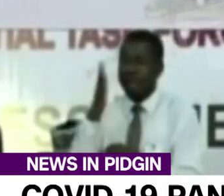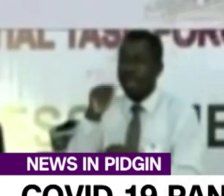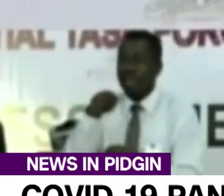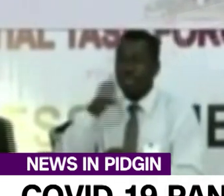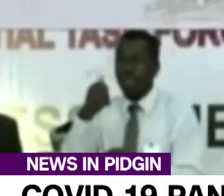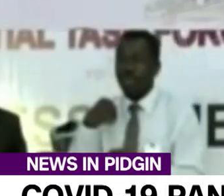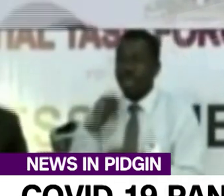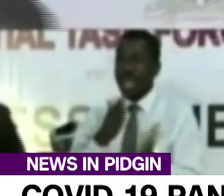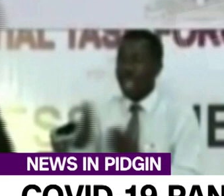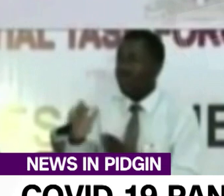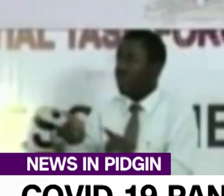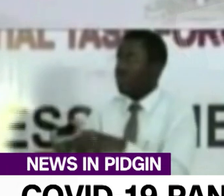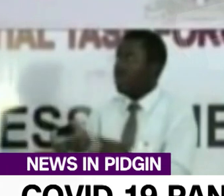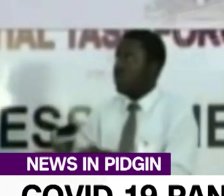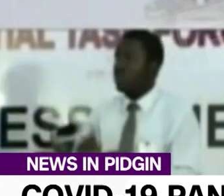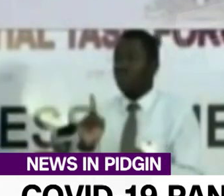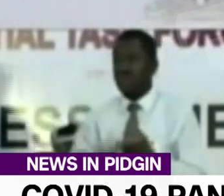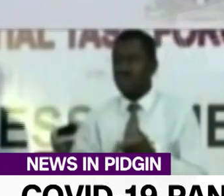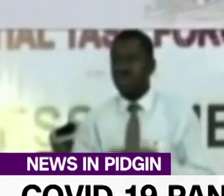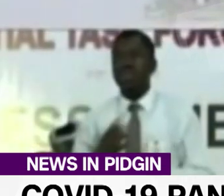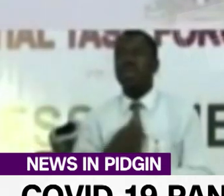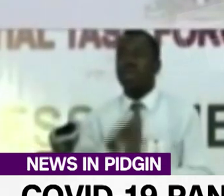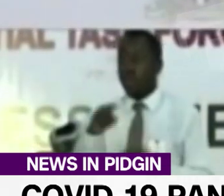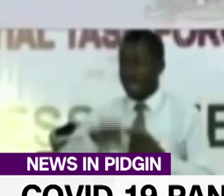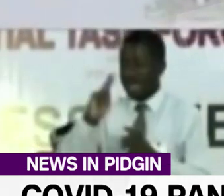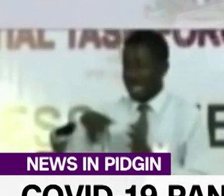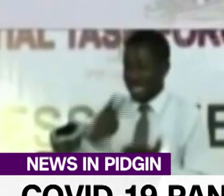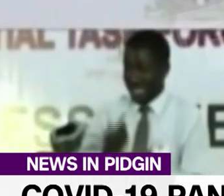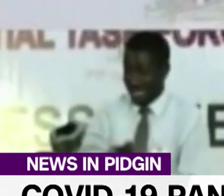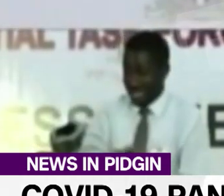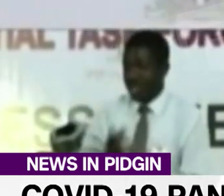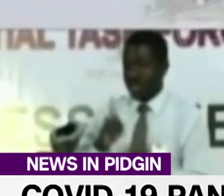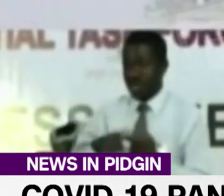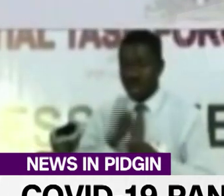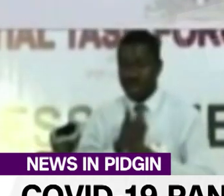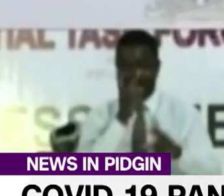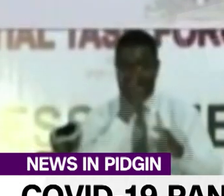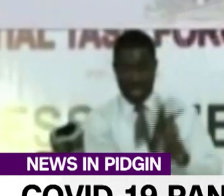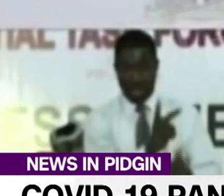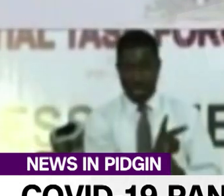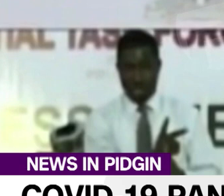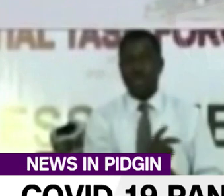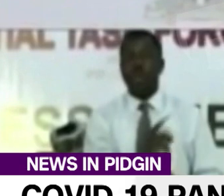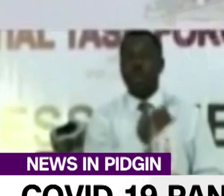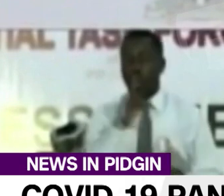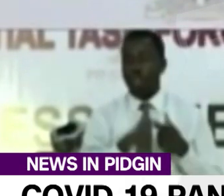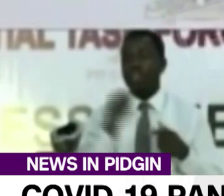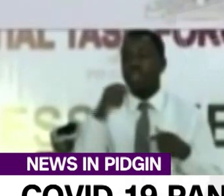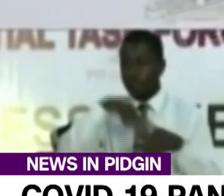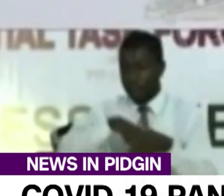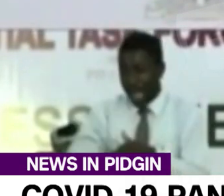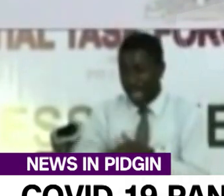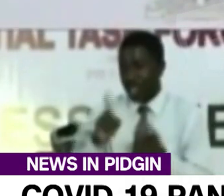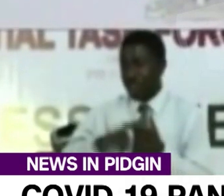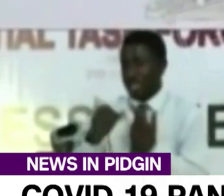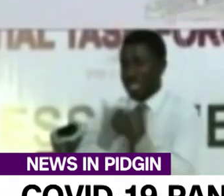arranged also to where they will all be confined when they come into the